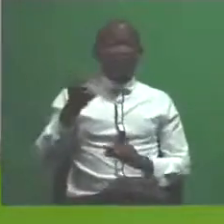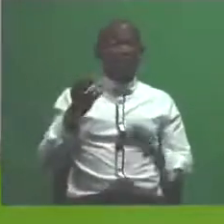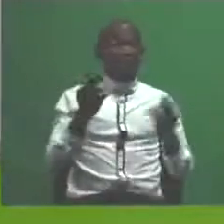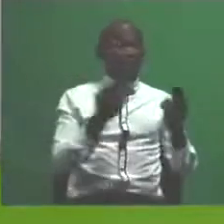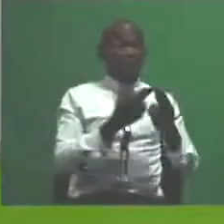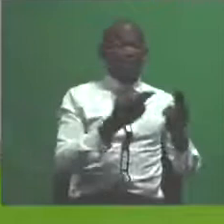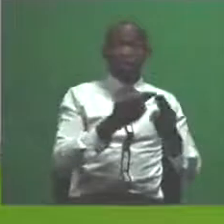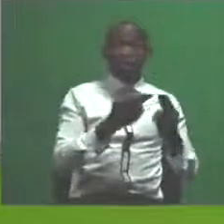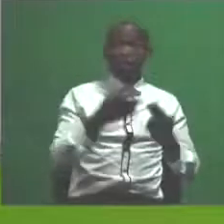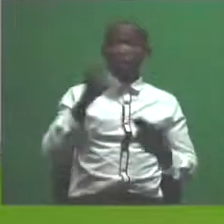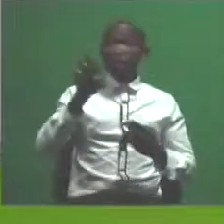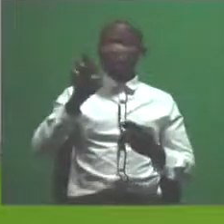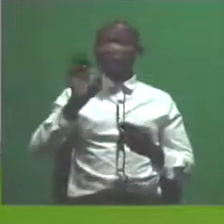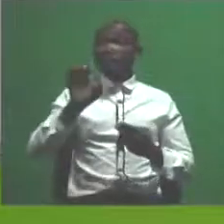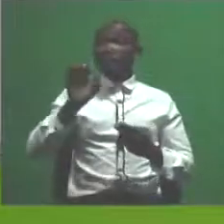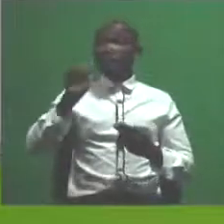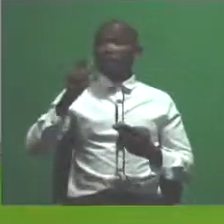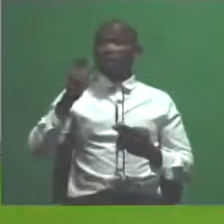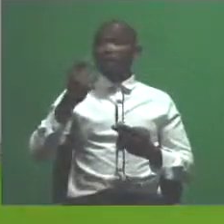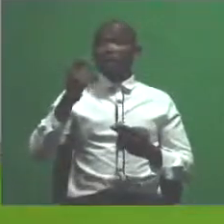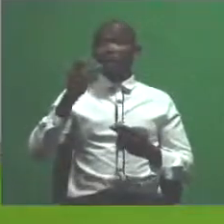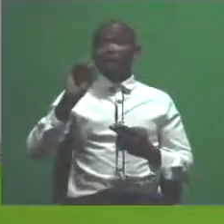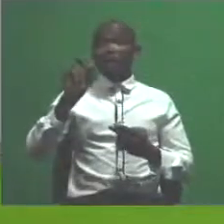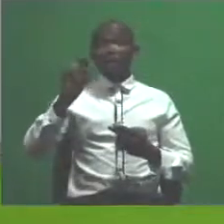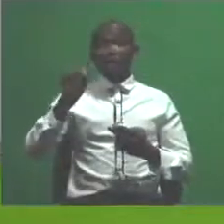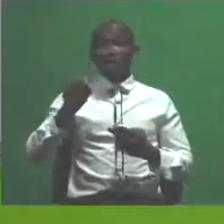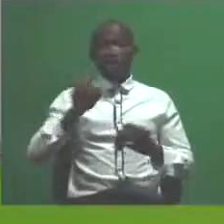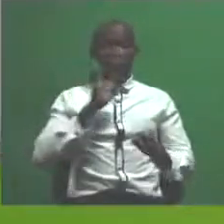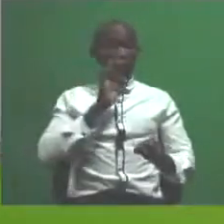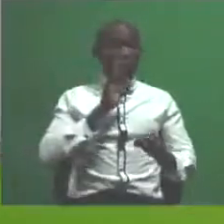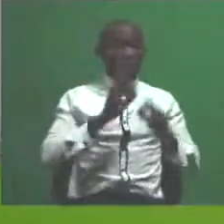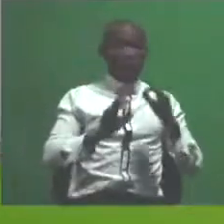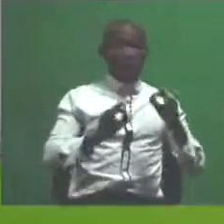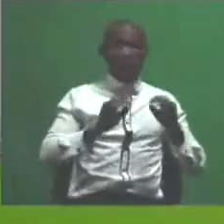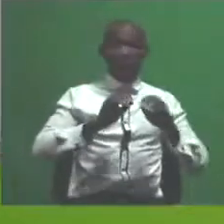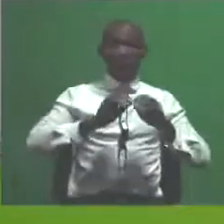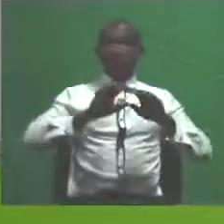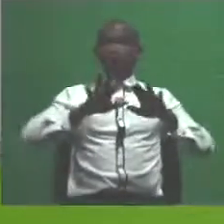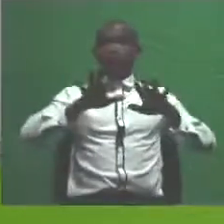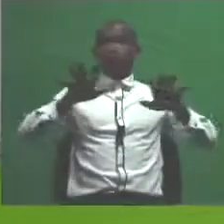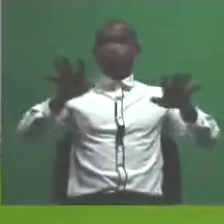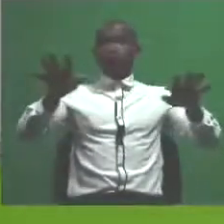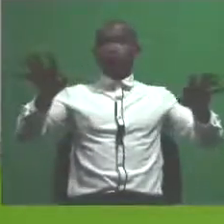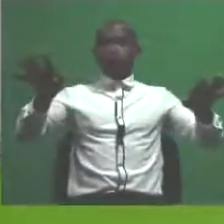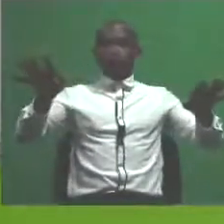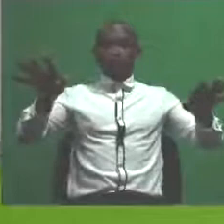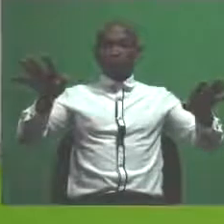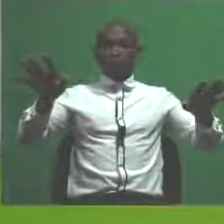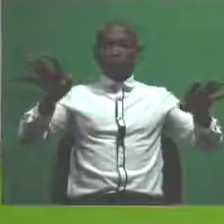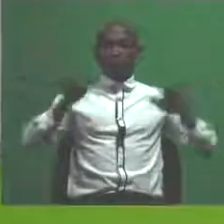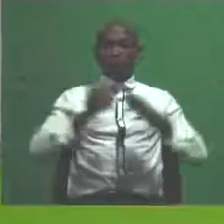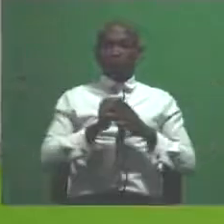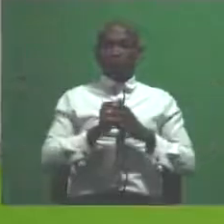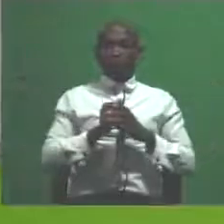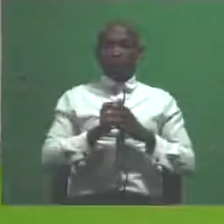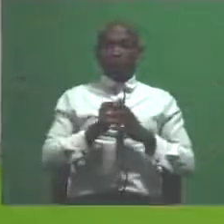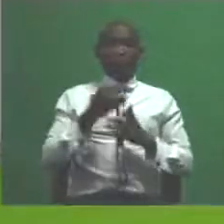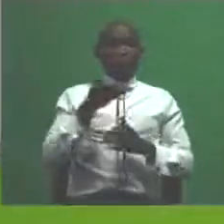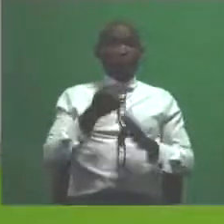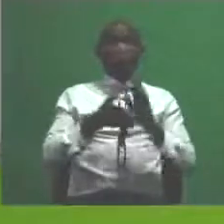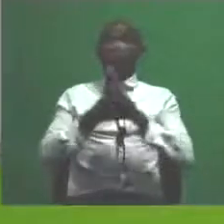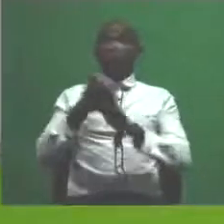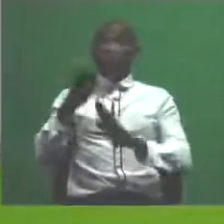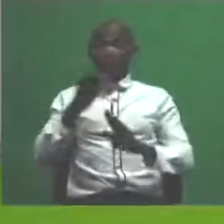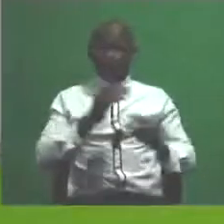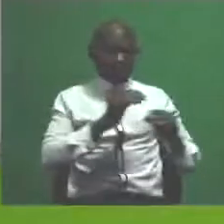the reaction in which heat is released. Instead of absorbed, here